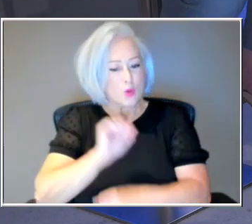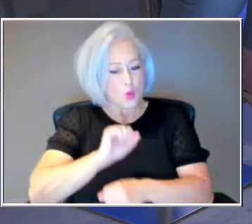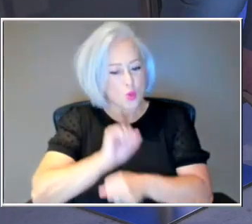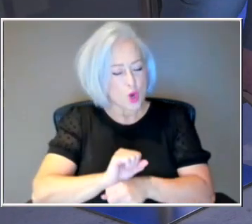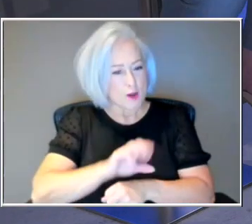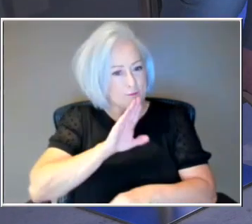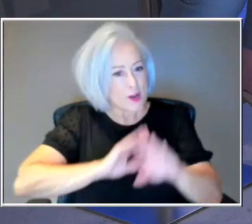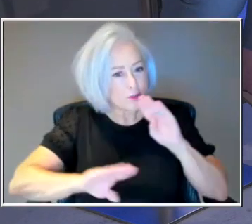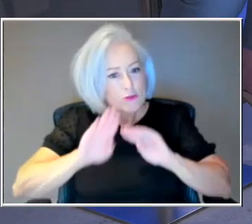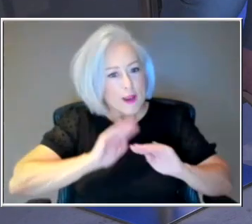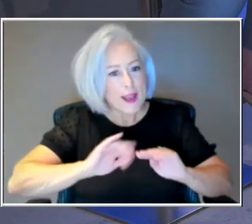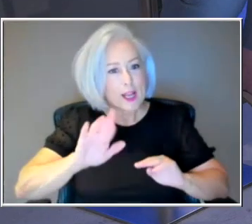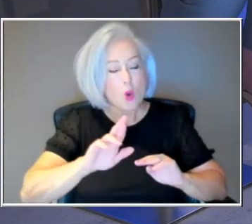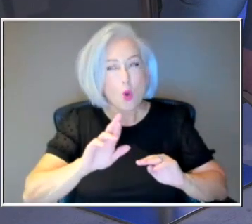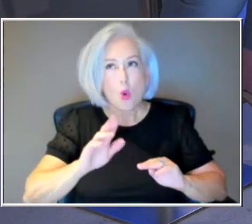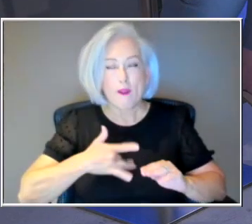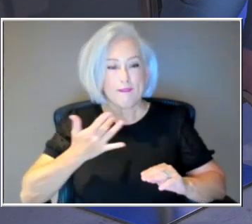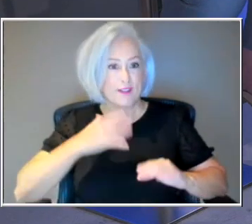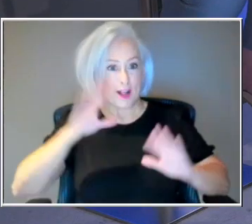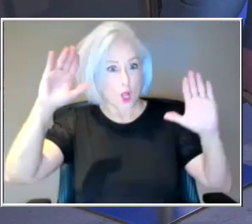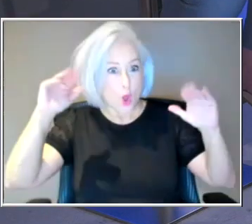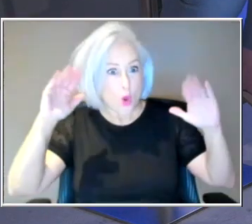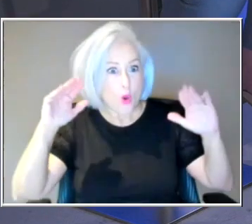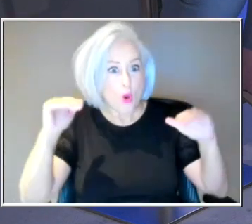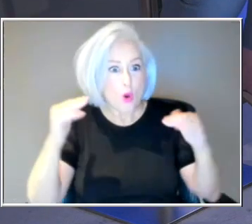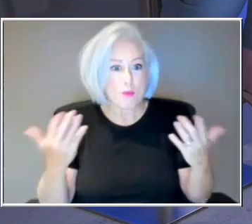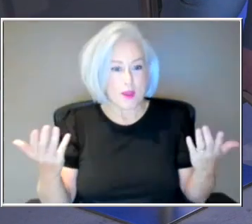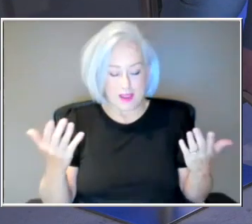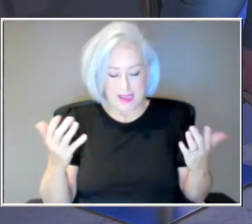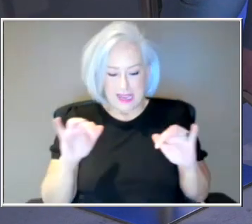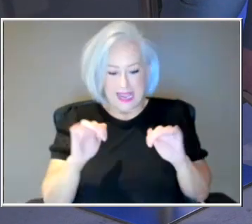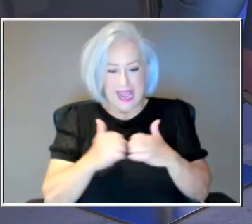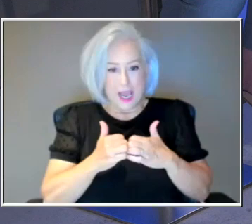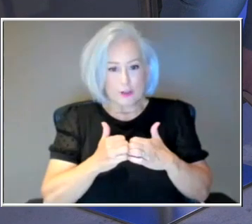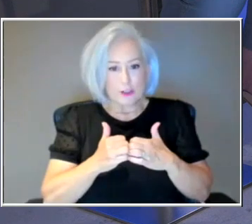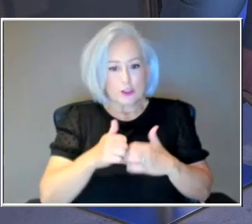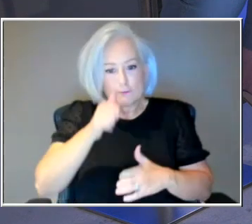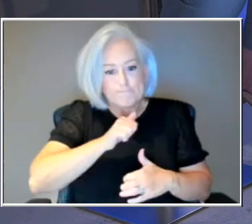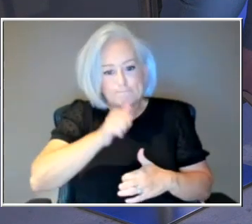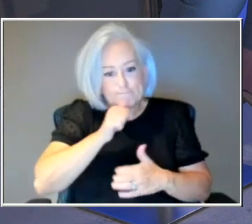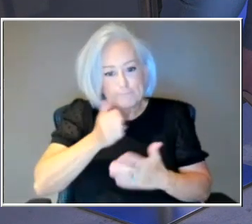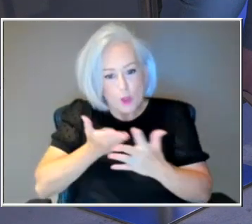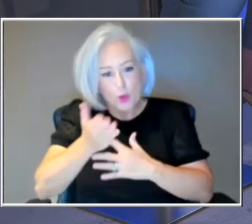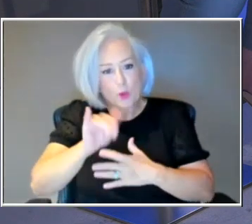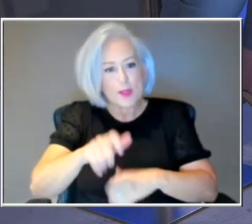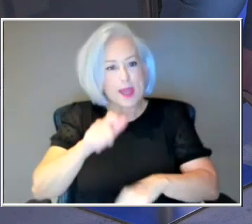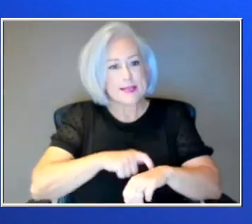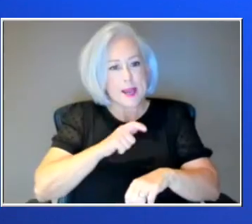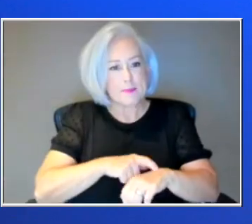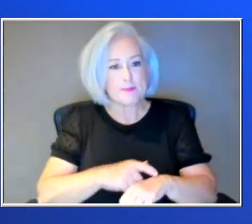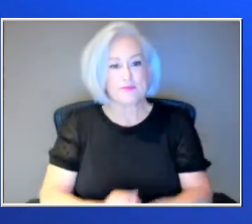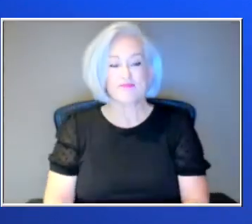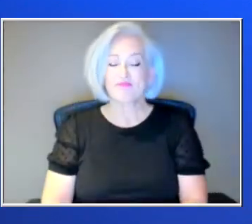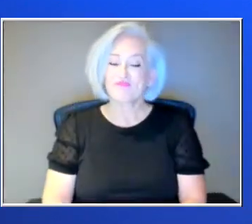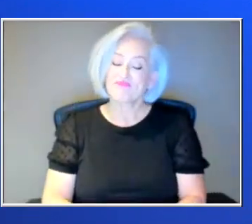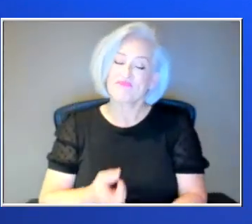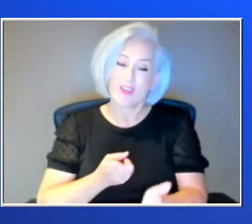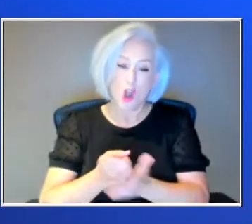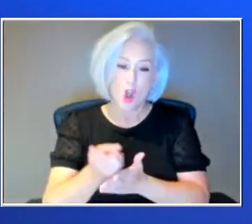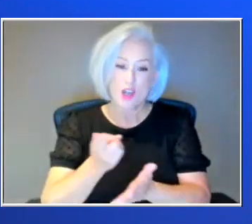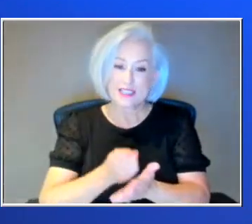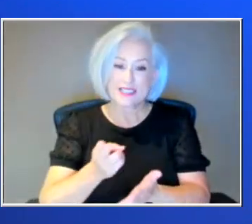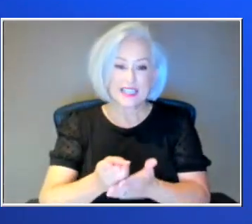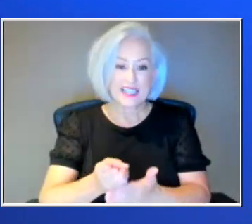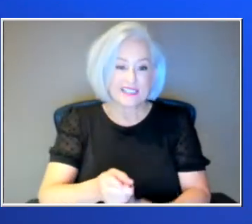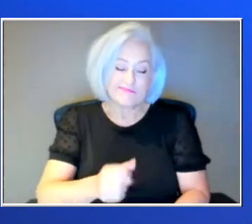you hopeful? How did you find it within you to push through during that time? To be honest, I wasn't very hopeful at